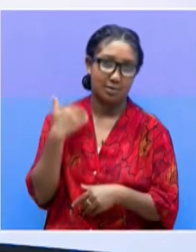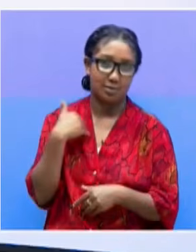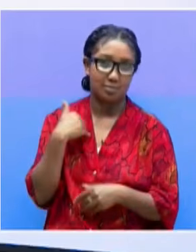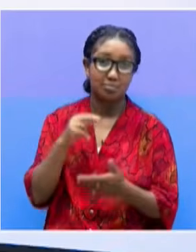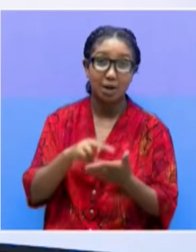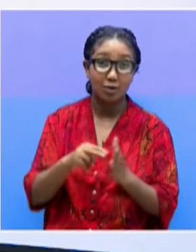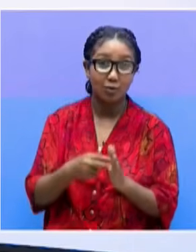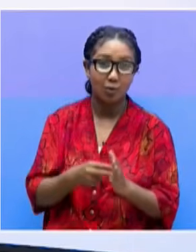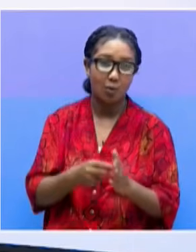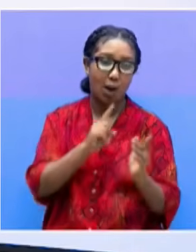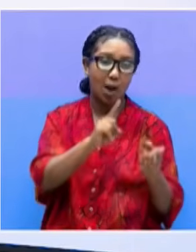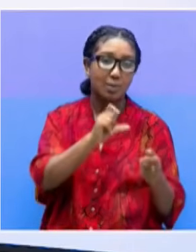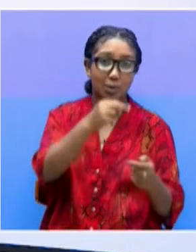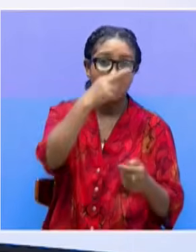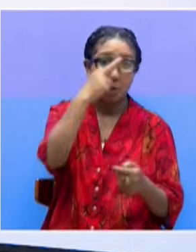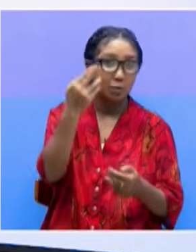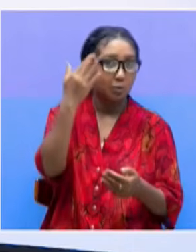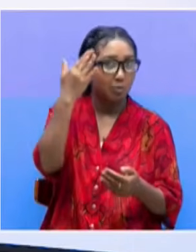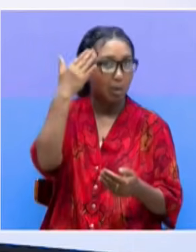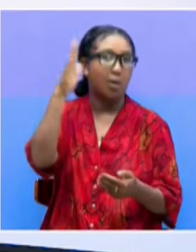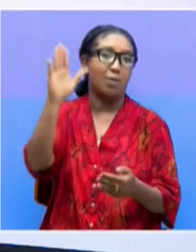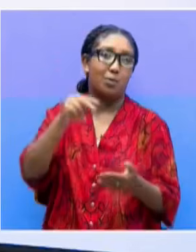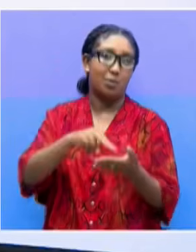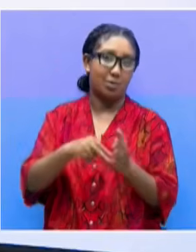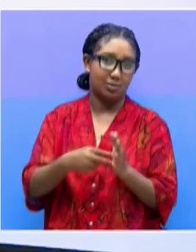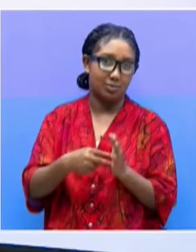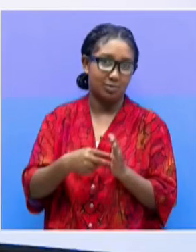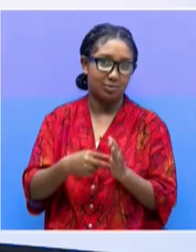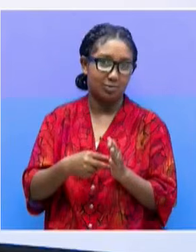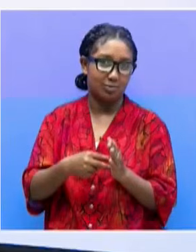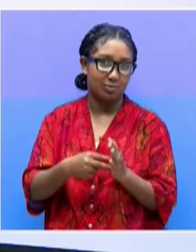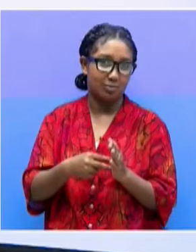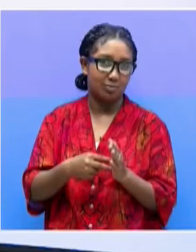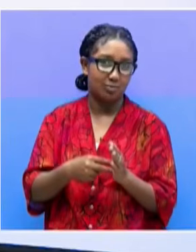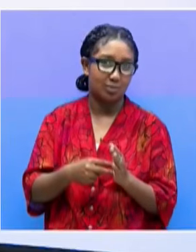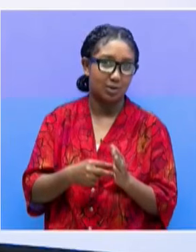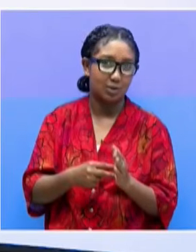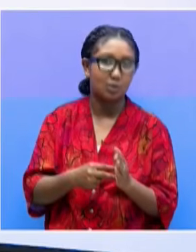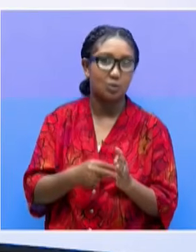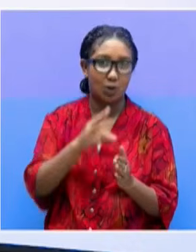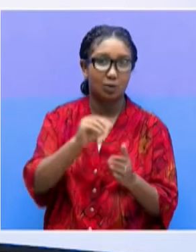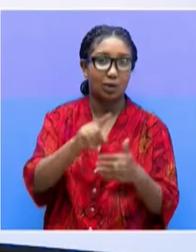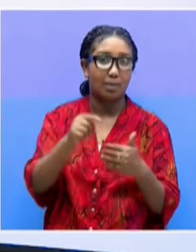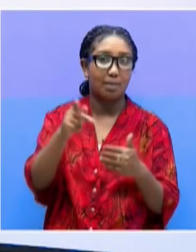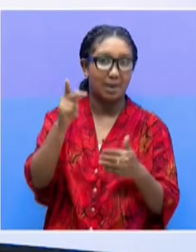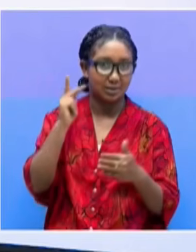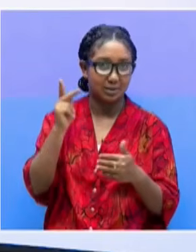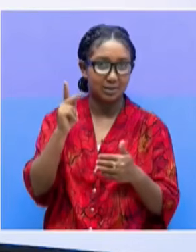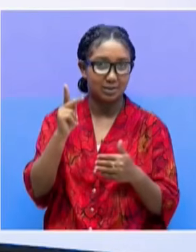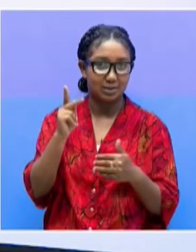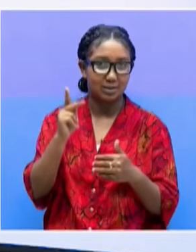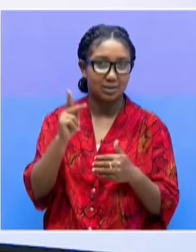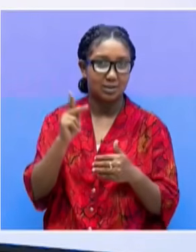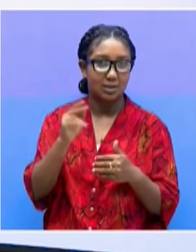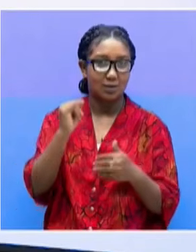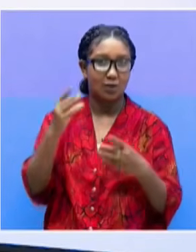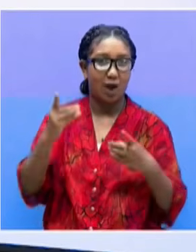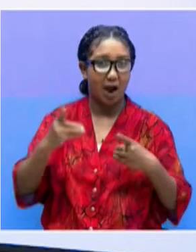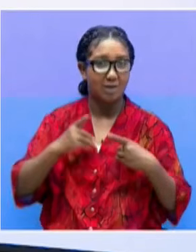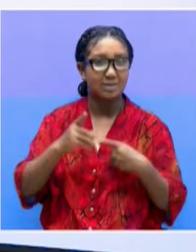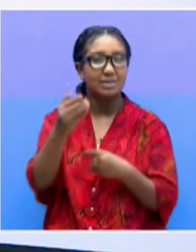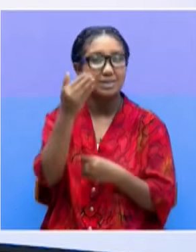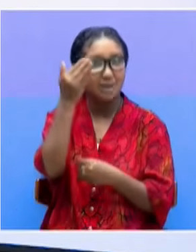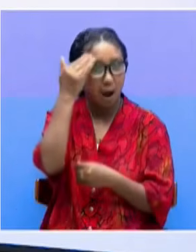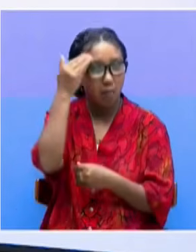careful. We are talking about the past, okay? We are talking about the past. Means when you say, if we had